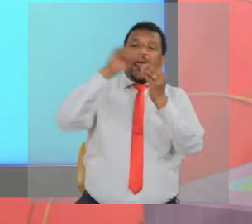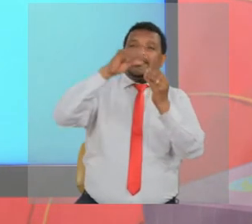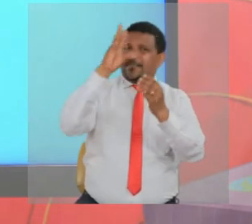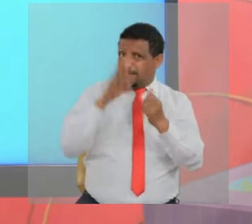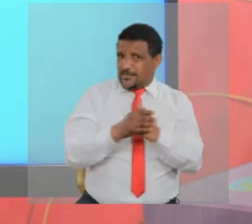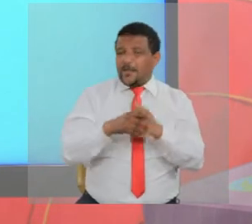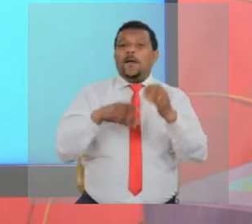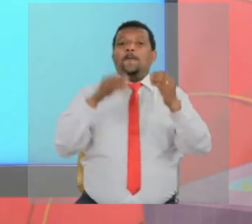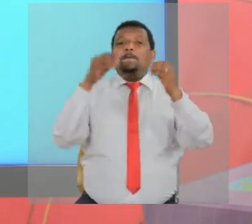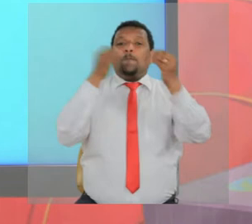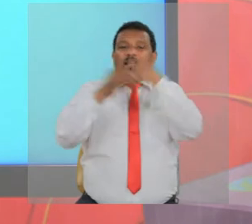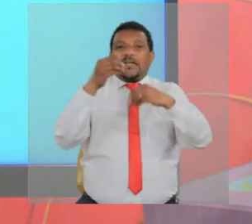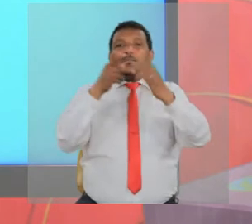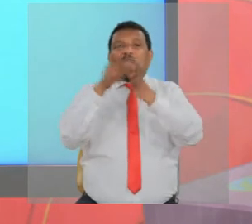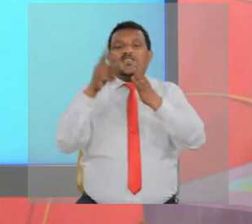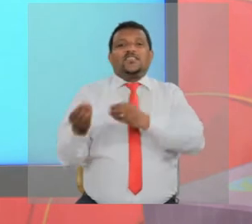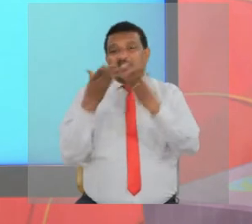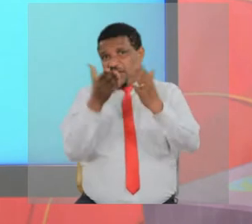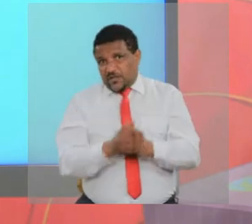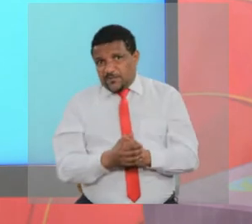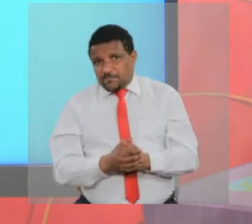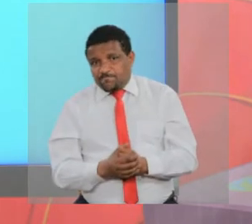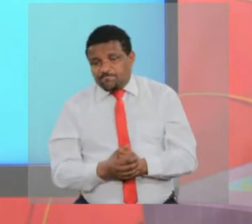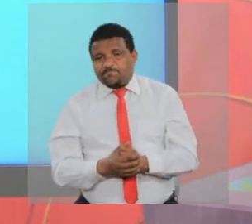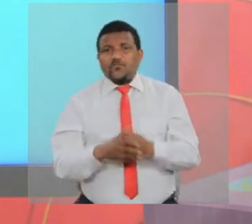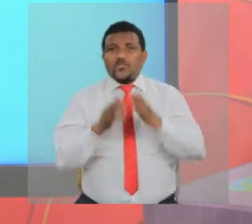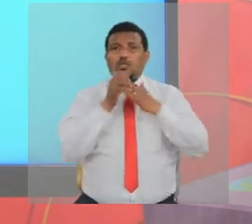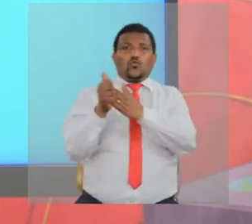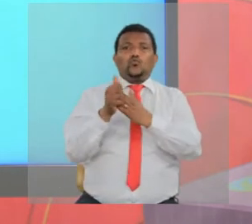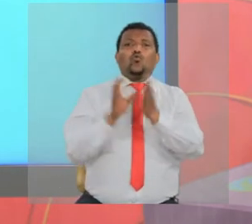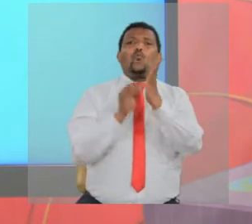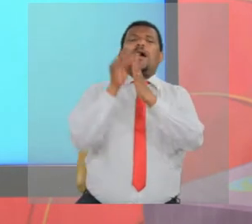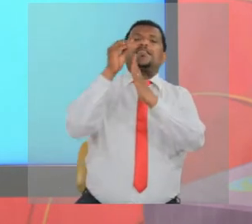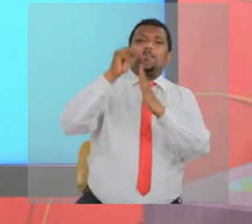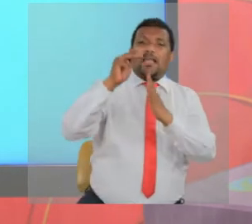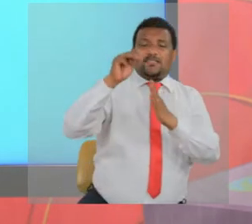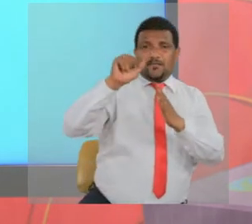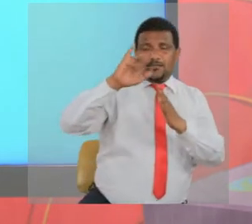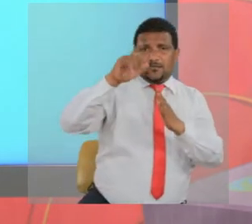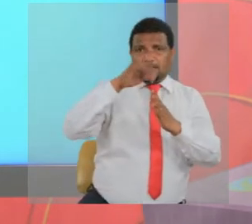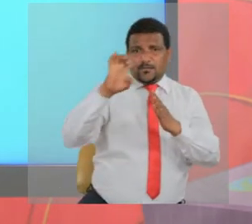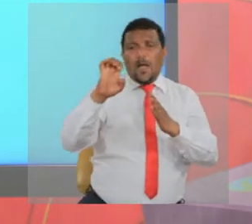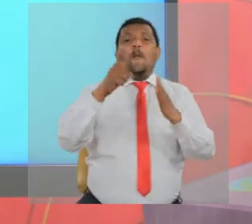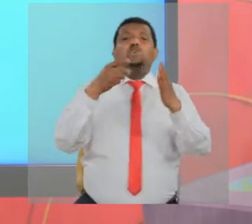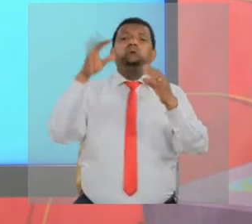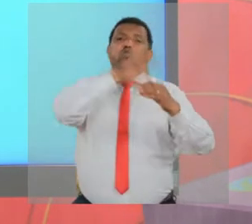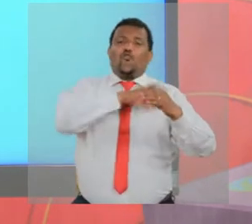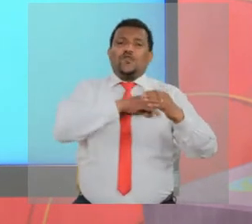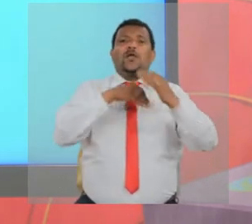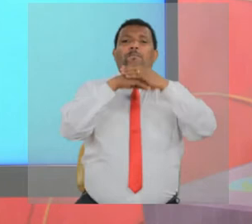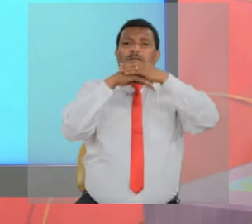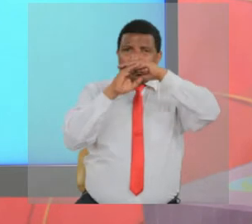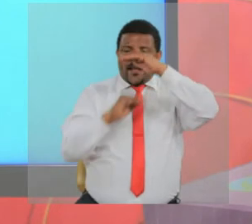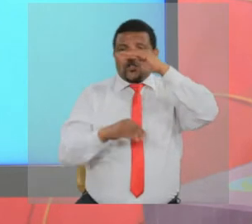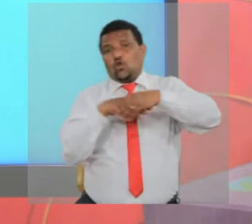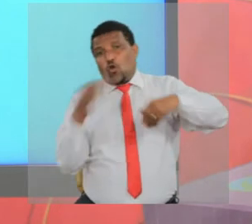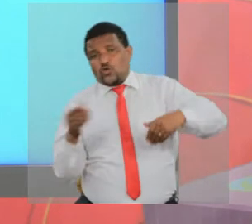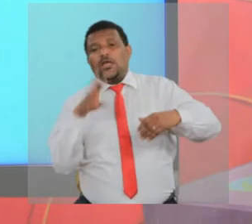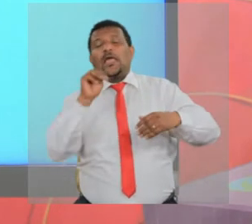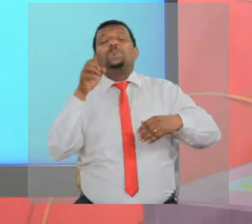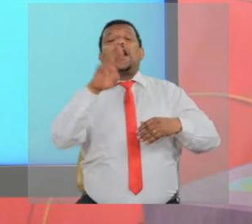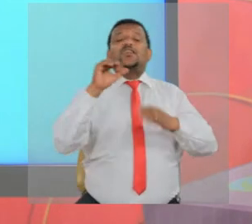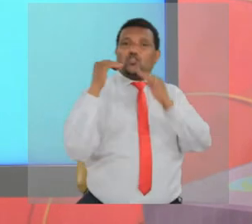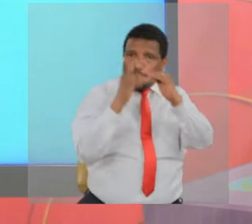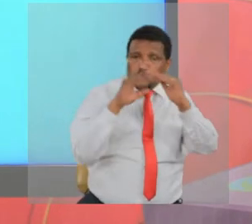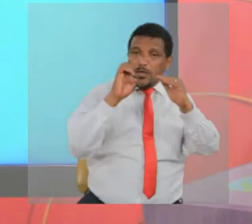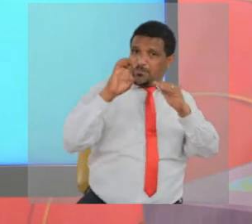the market price is given. Now, the rule of maximizing profit or minimizing loss is MR is equal to MC,